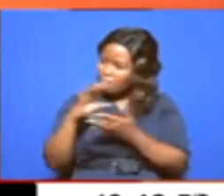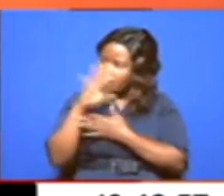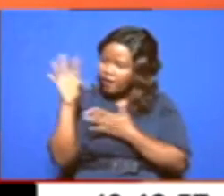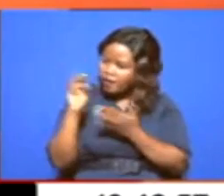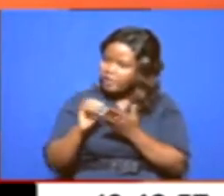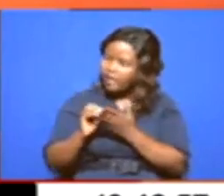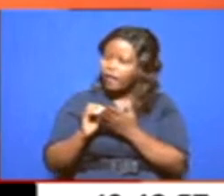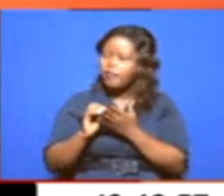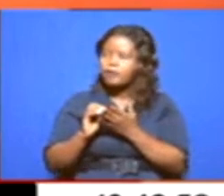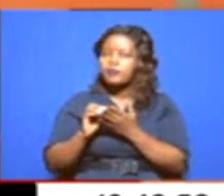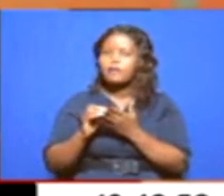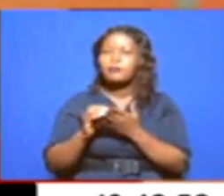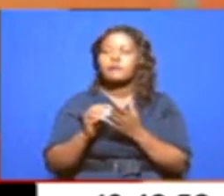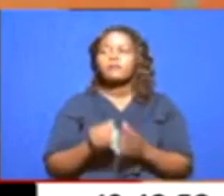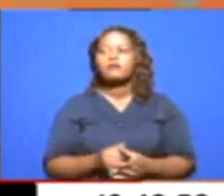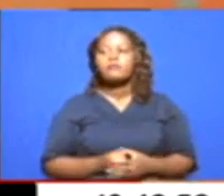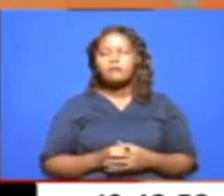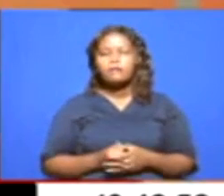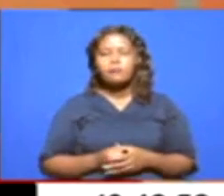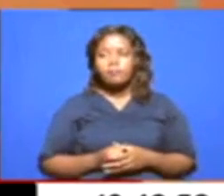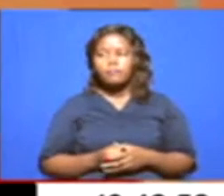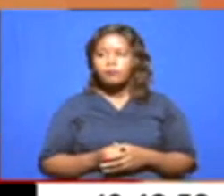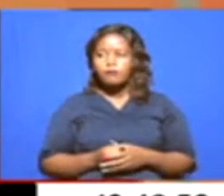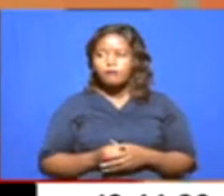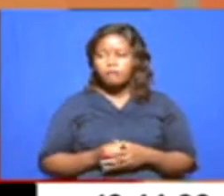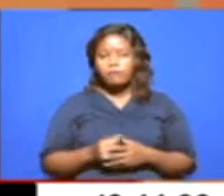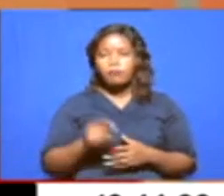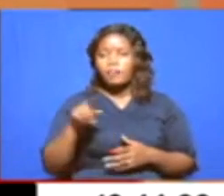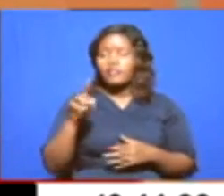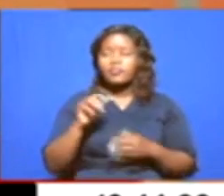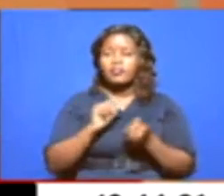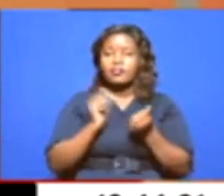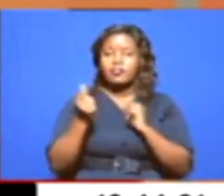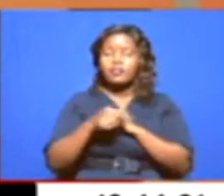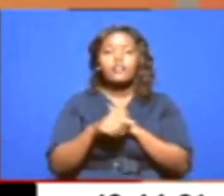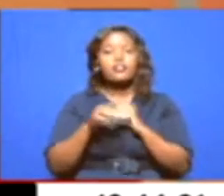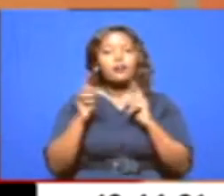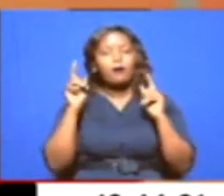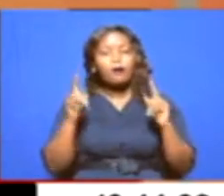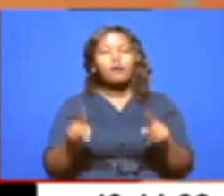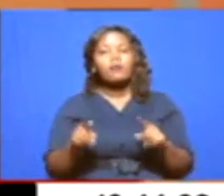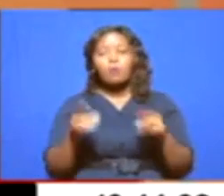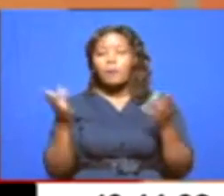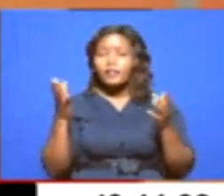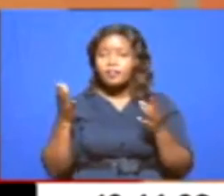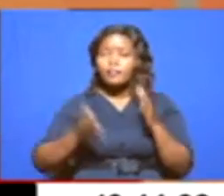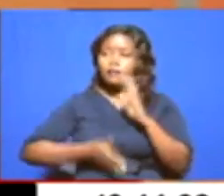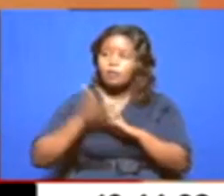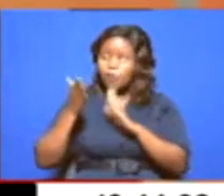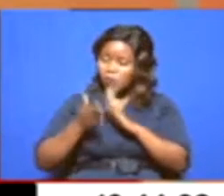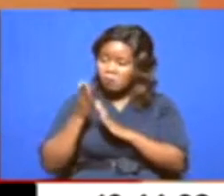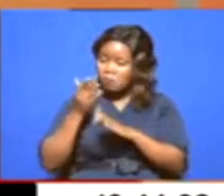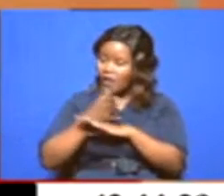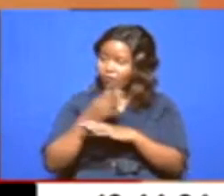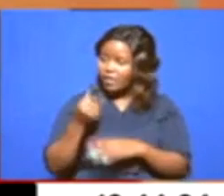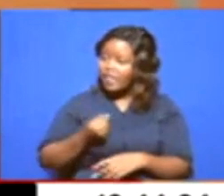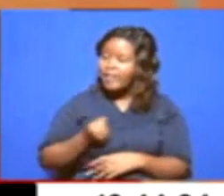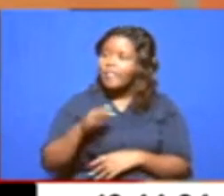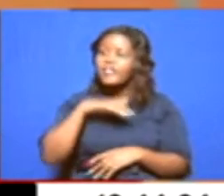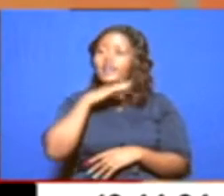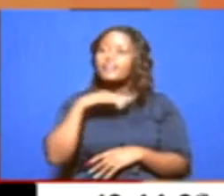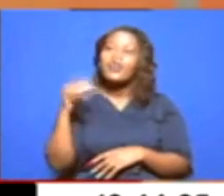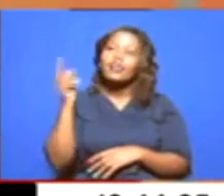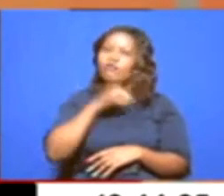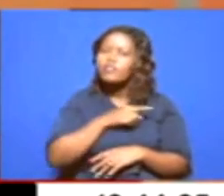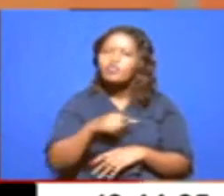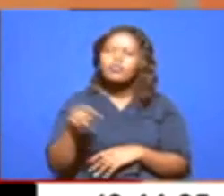ecosystem in Kenya? It has to change. Immediately after she lost her life, we were all shocked. The